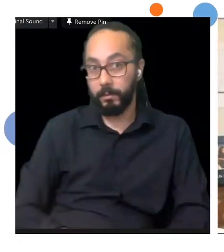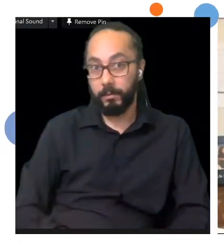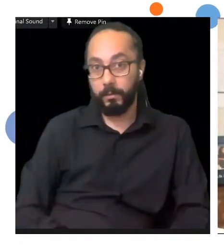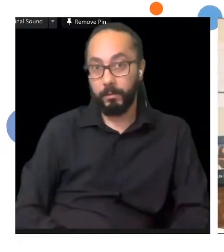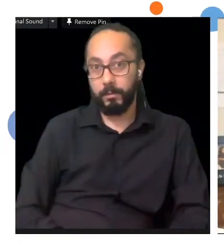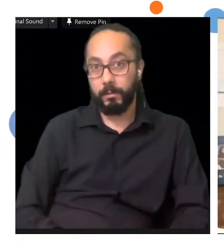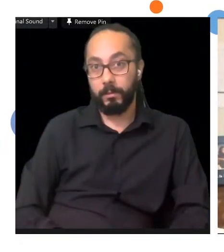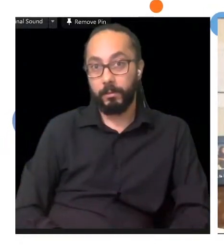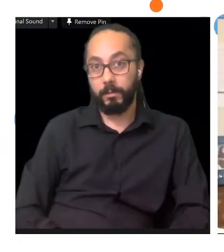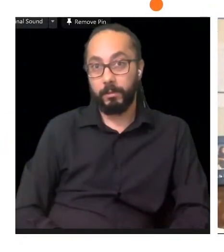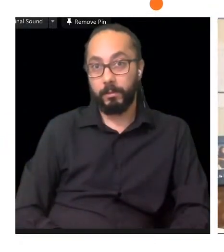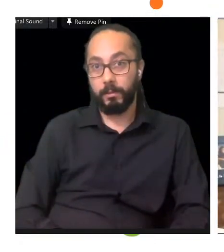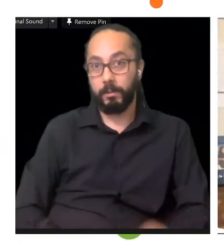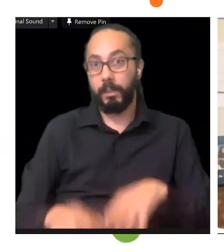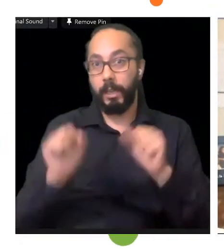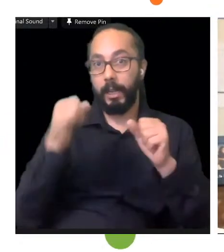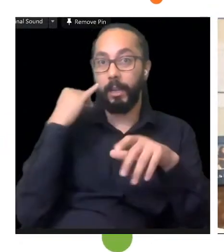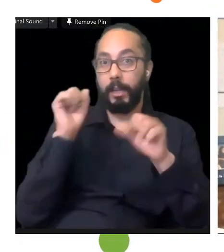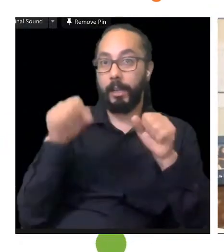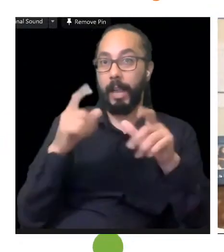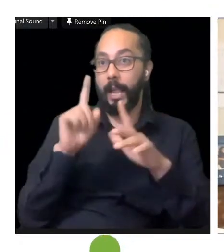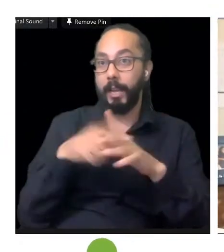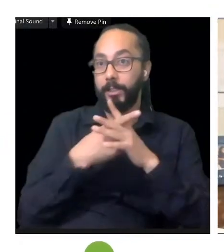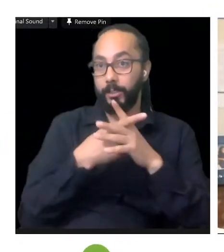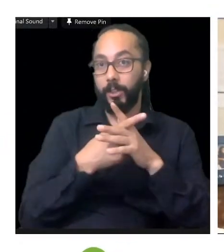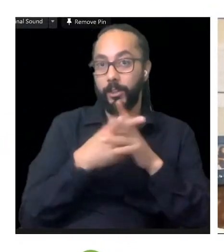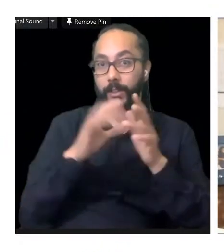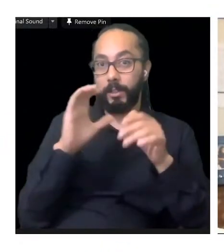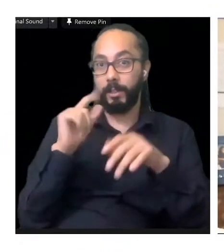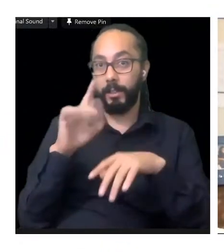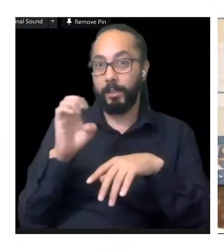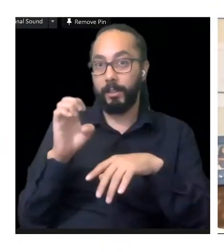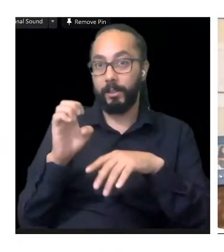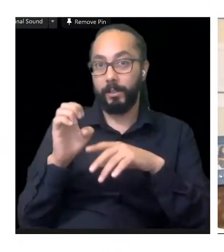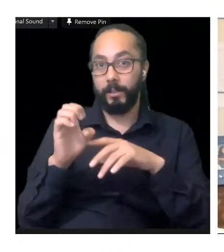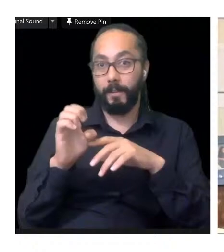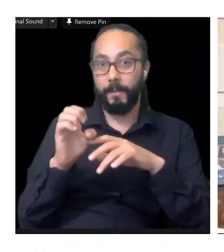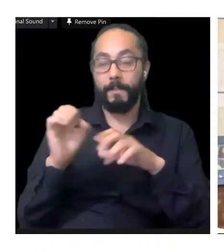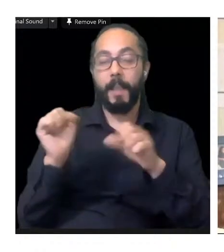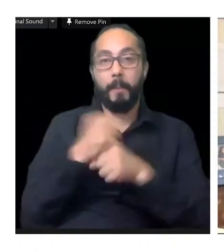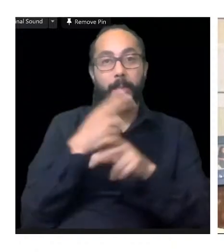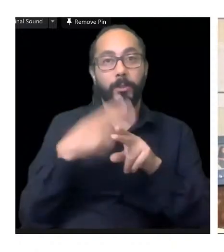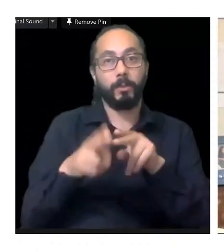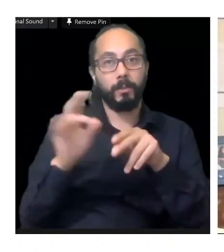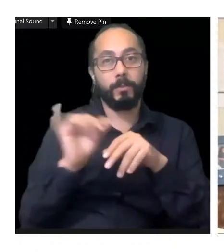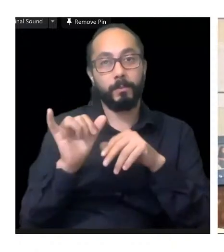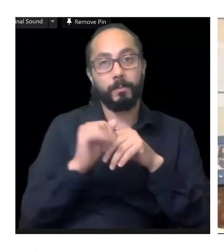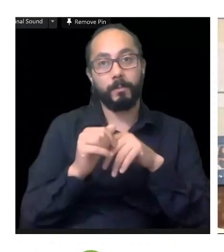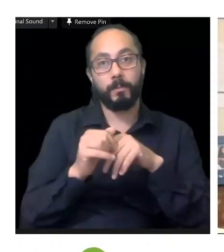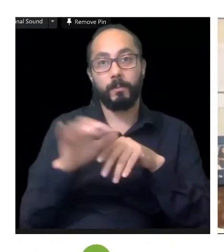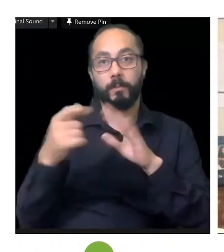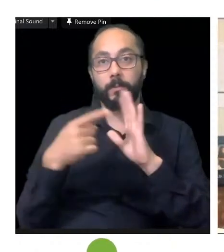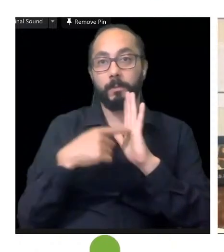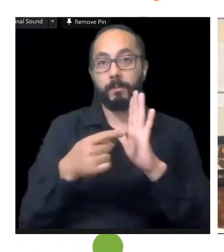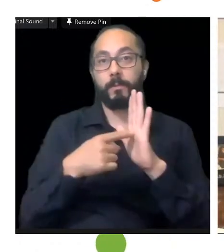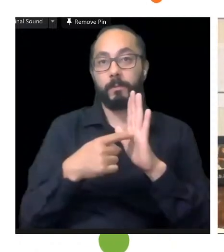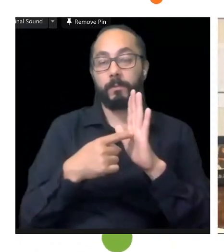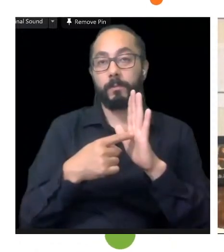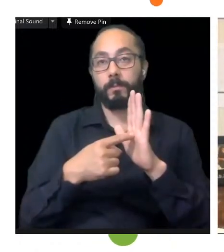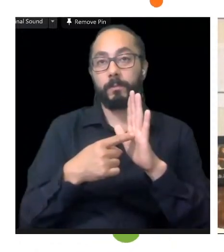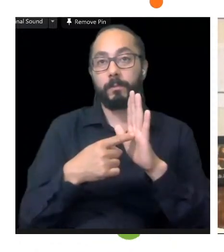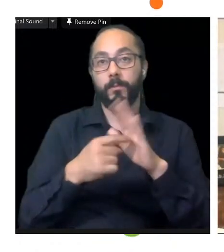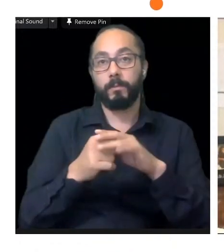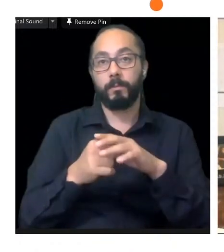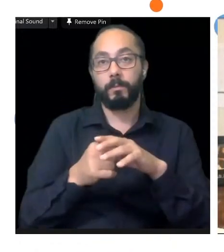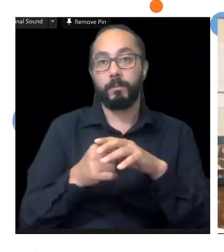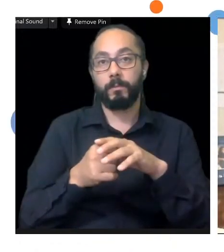maybe start if that's okay, Claire. And Camilla, I'll make it super short. I'll give you an example at Glenbow, and you know, Claire, you can talk